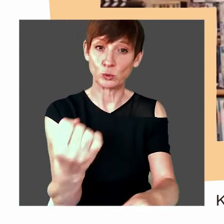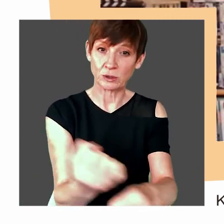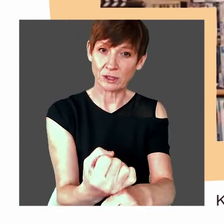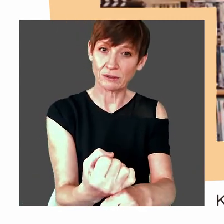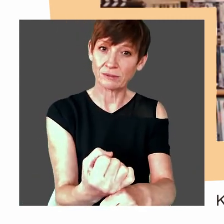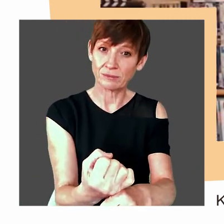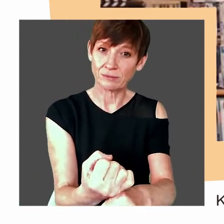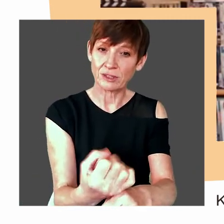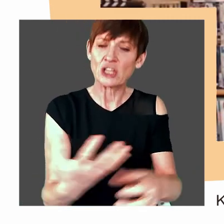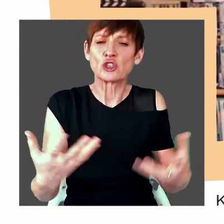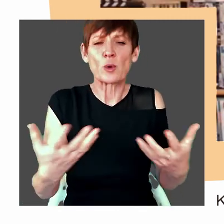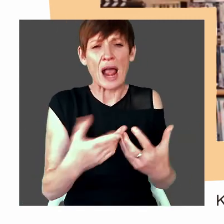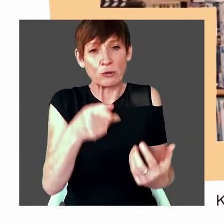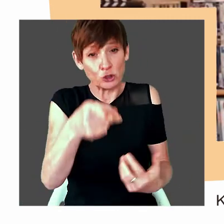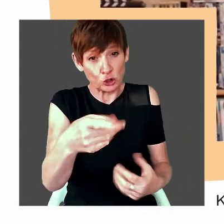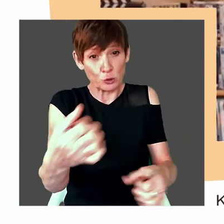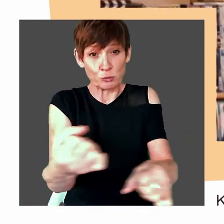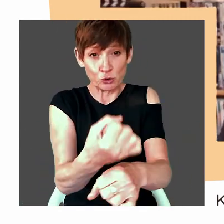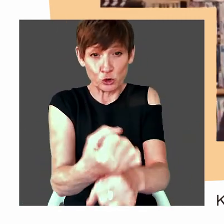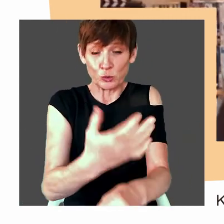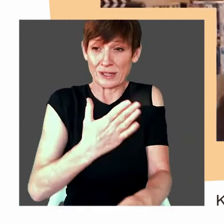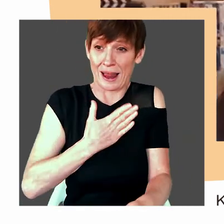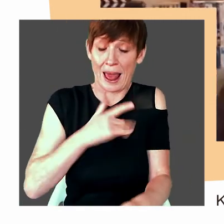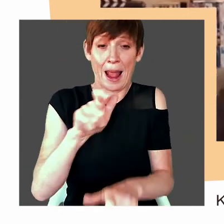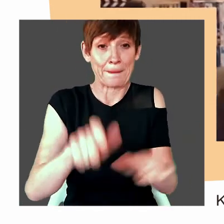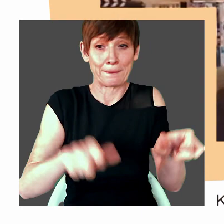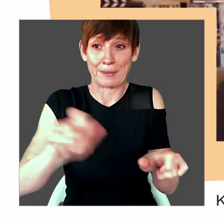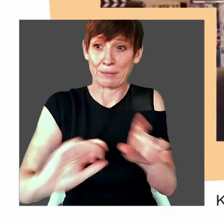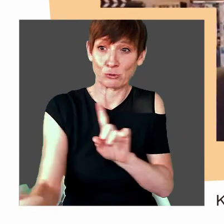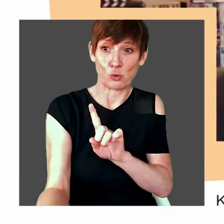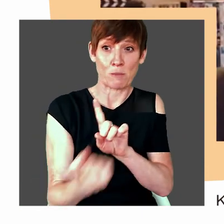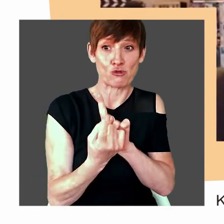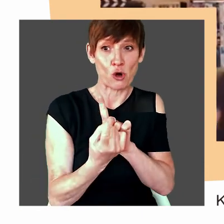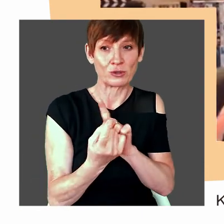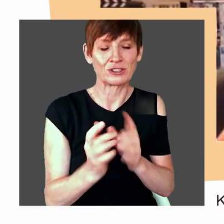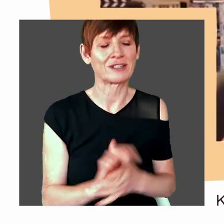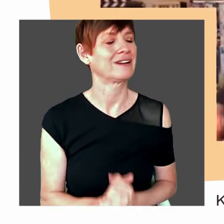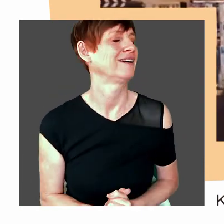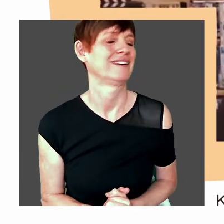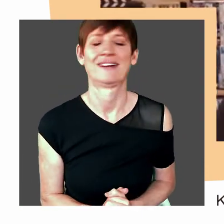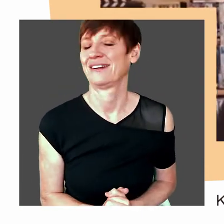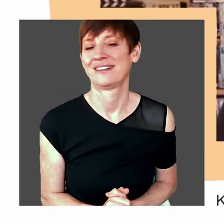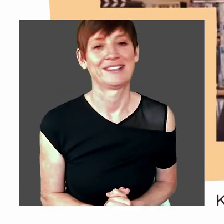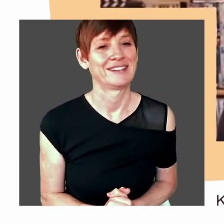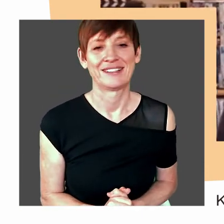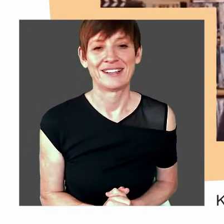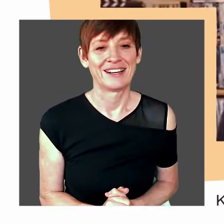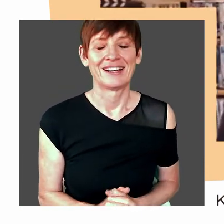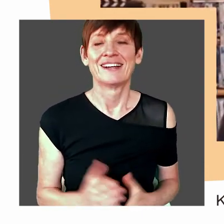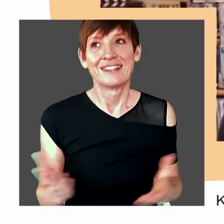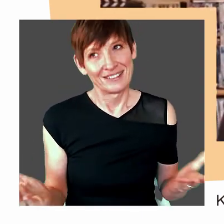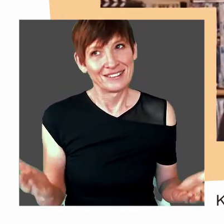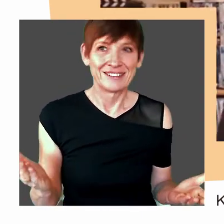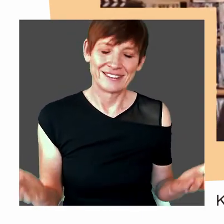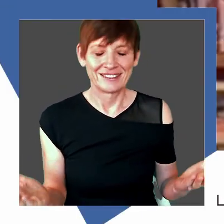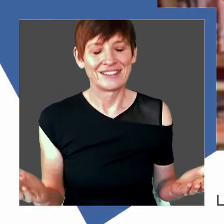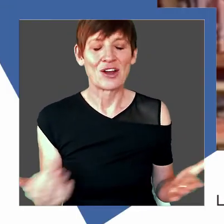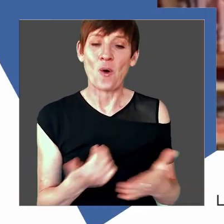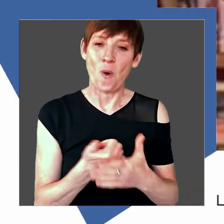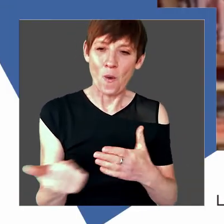approached? This is like an age old question. It's like, it's always a question that writers and directors ask, because, you